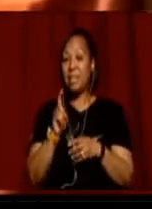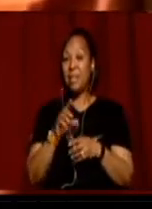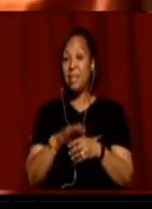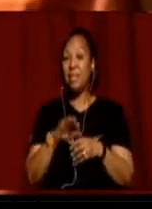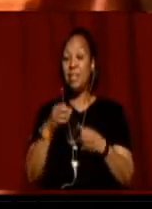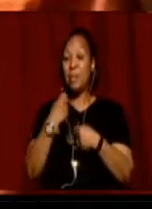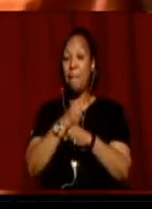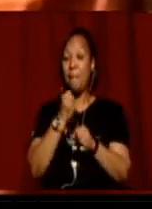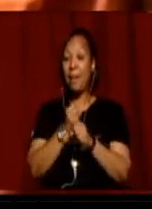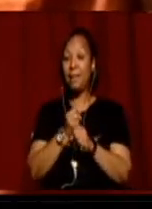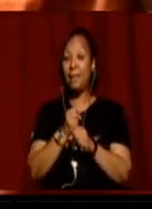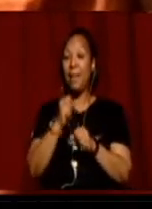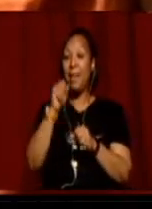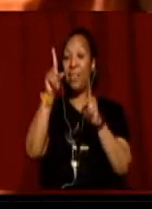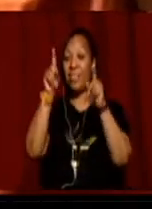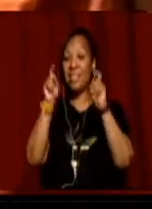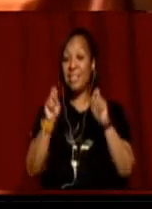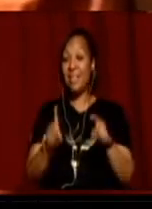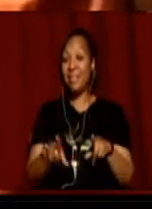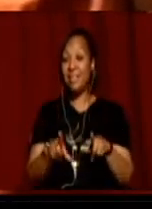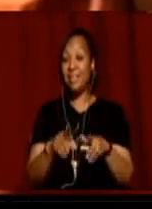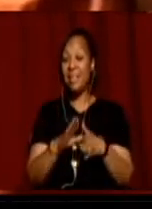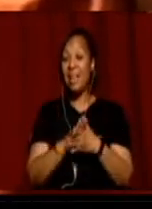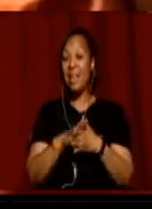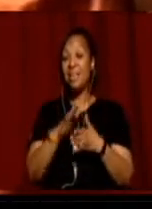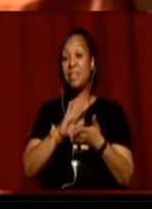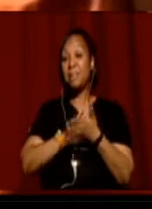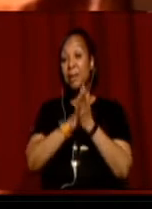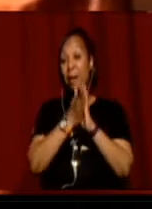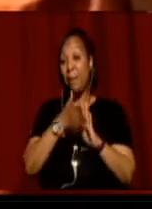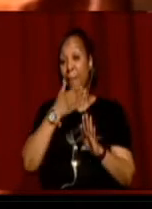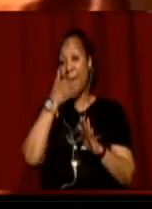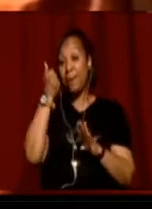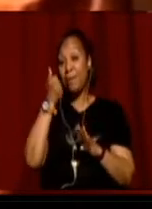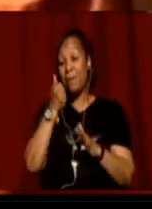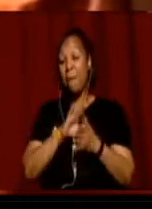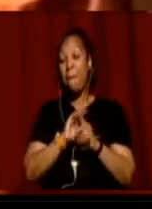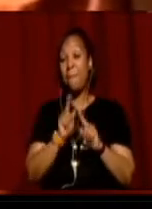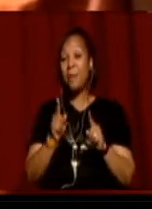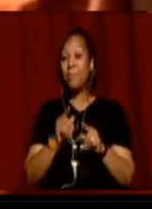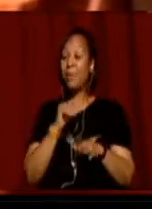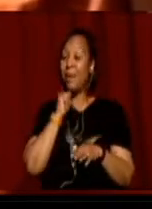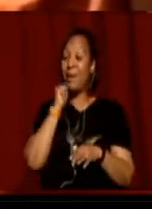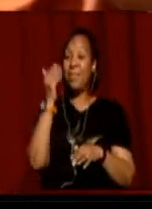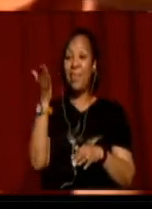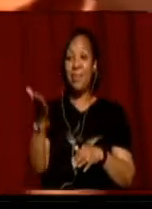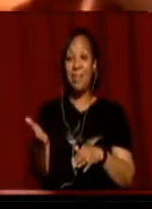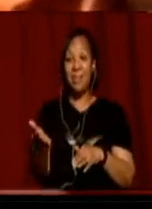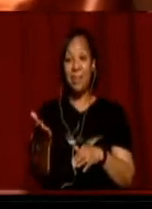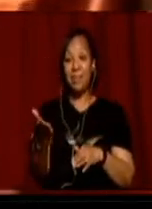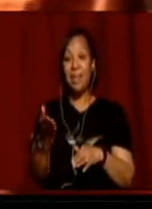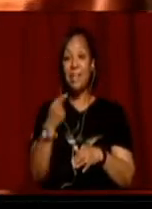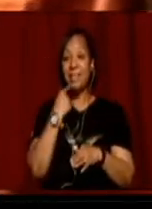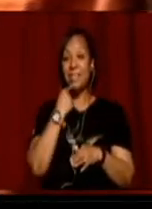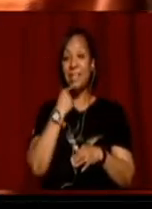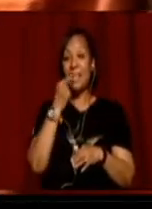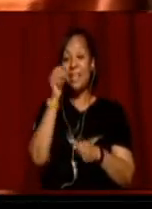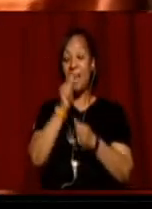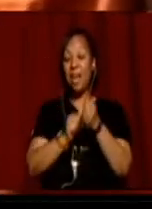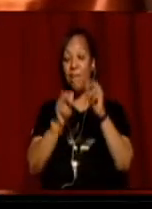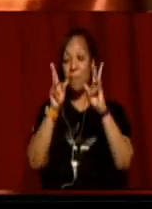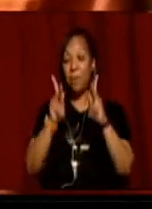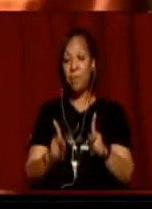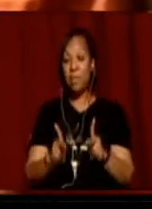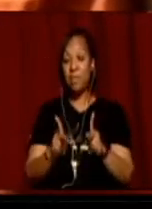the tests. And that is getting better, but I think we're still not quite there yet to say everybody should go